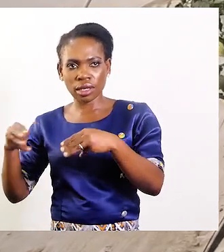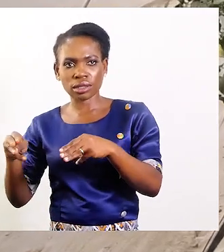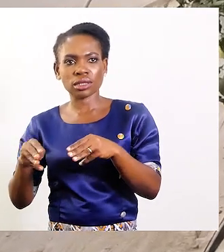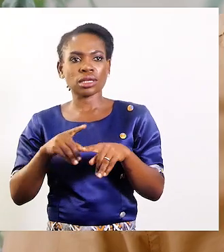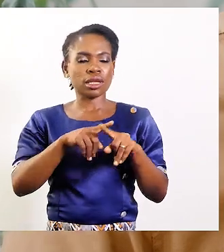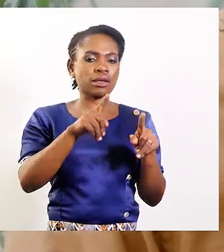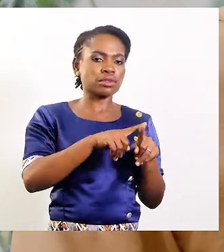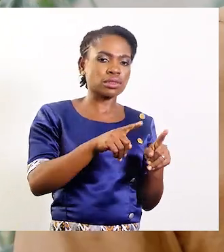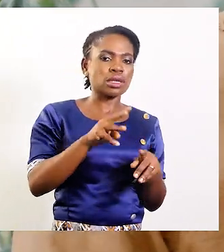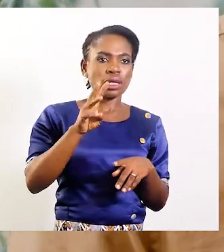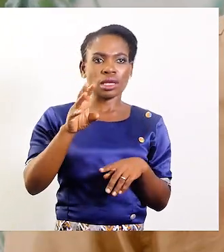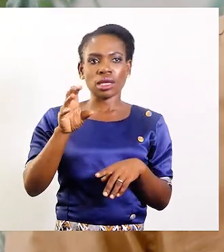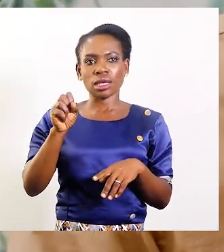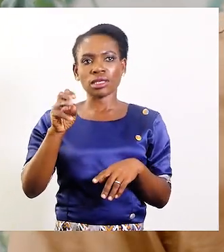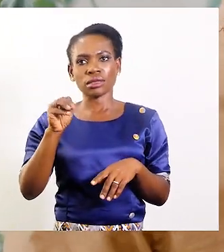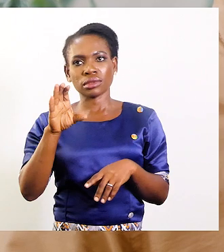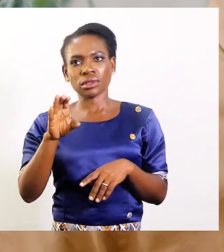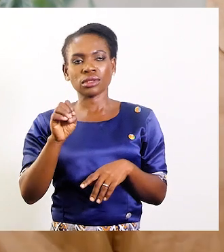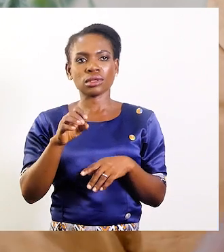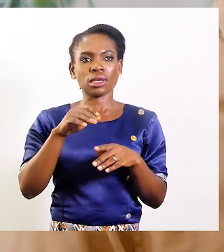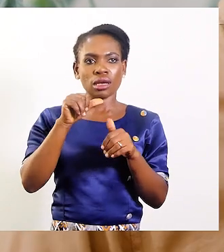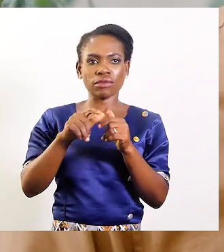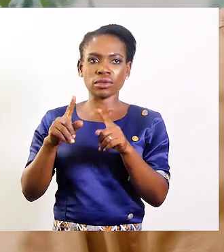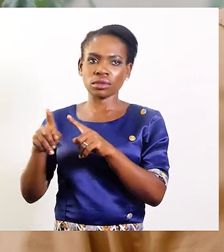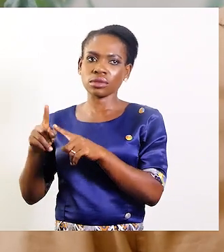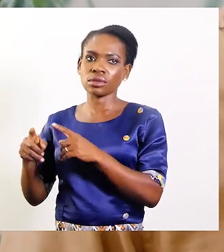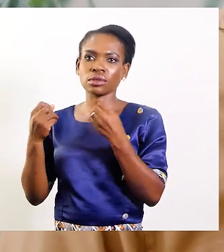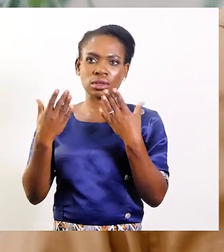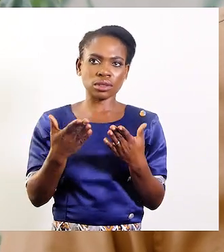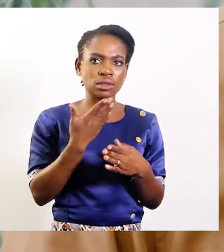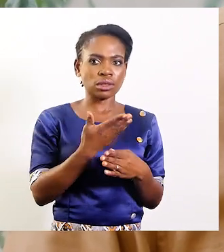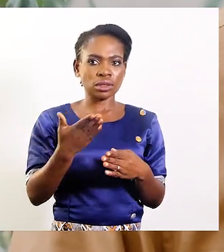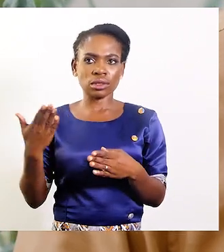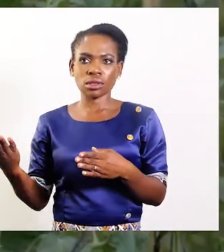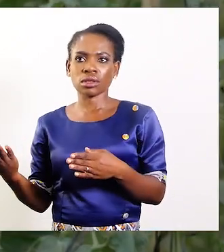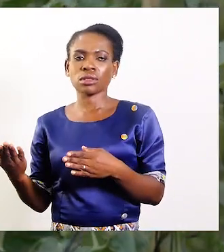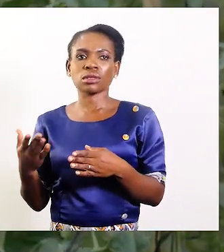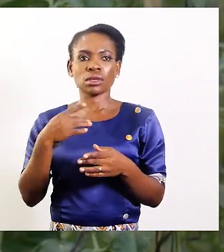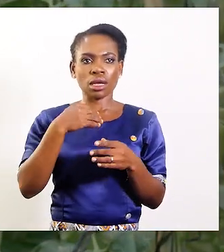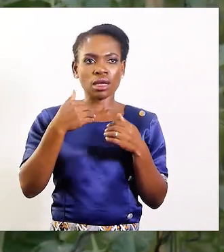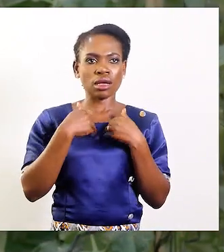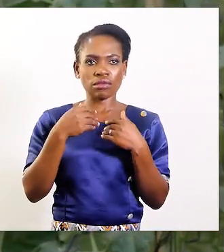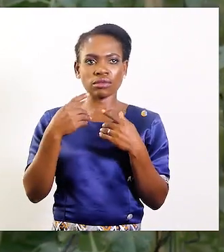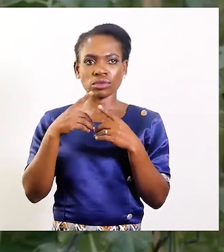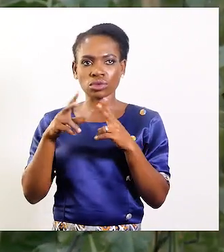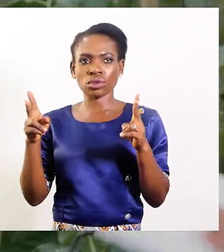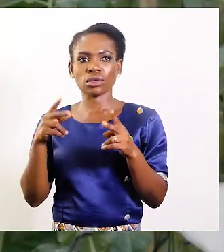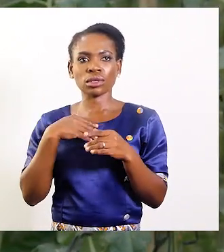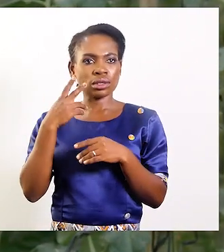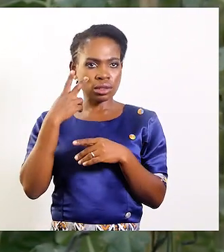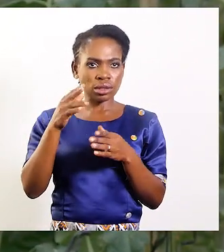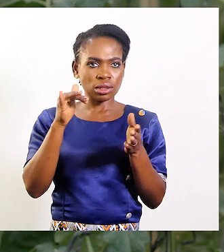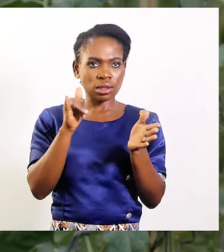train SMEs. So greenhouse is just a bit of the many things that we do as a company. I see. So this